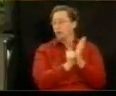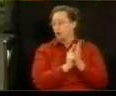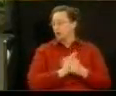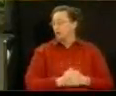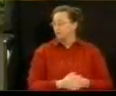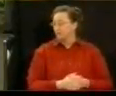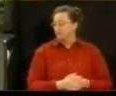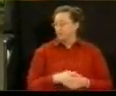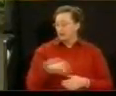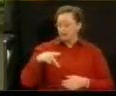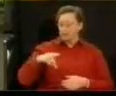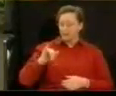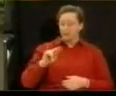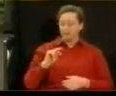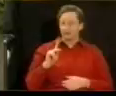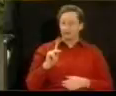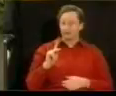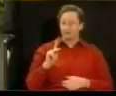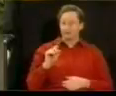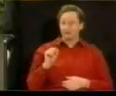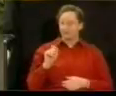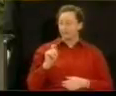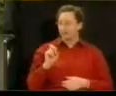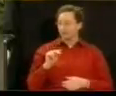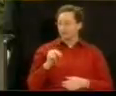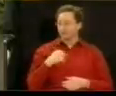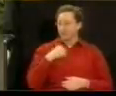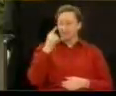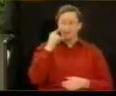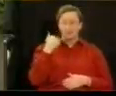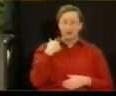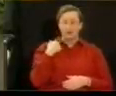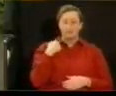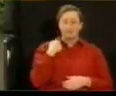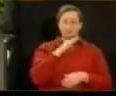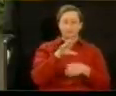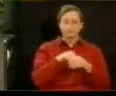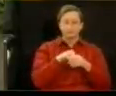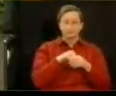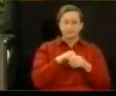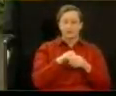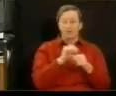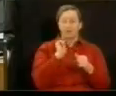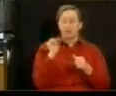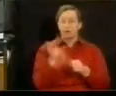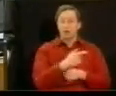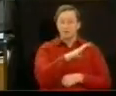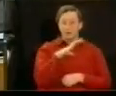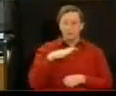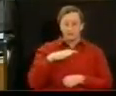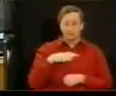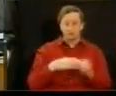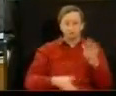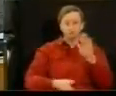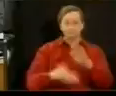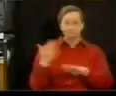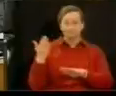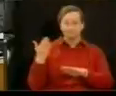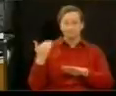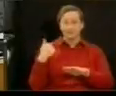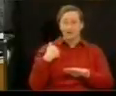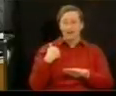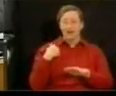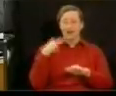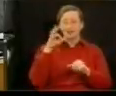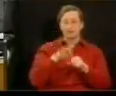I think we're having input in this through the commissioners. Every commissioner that is being ousted up here is having a vote. I feel